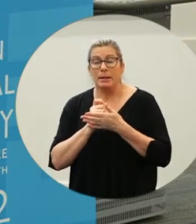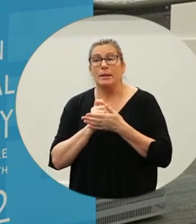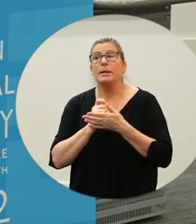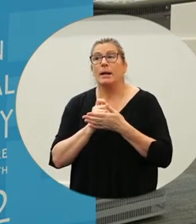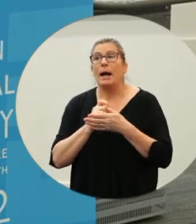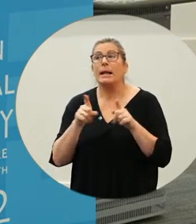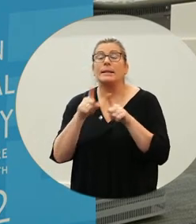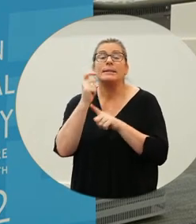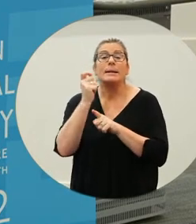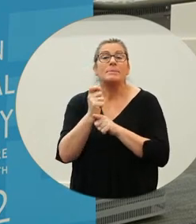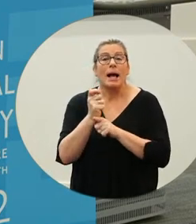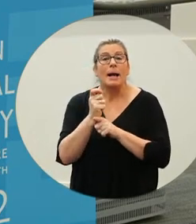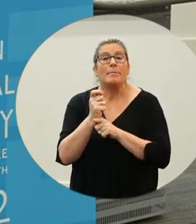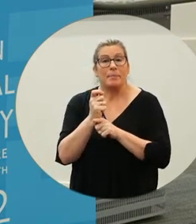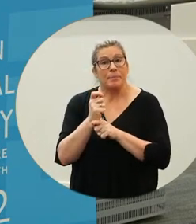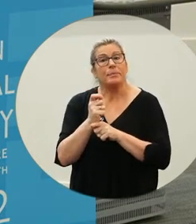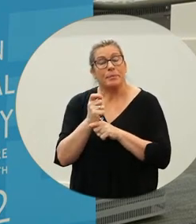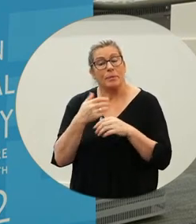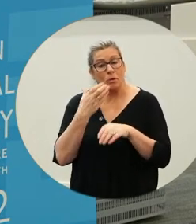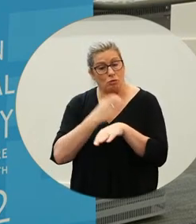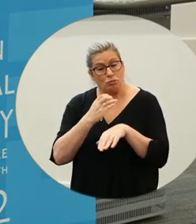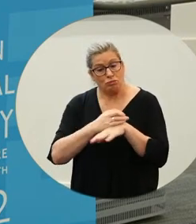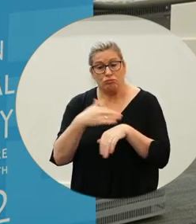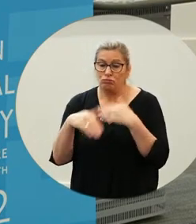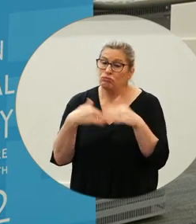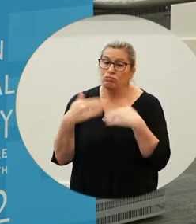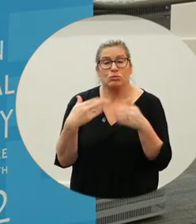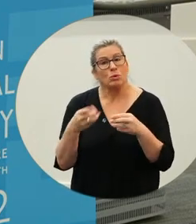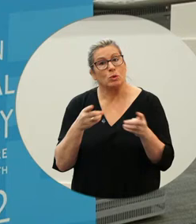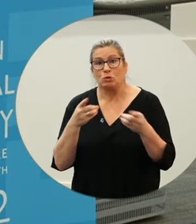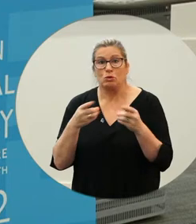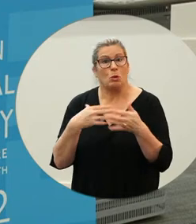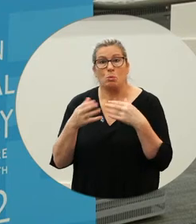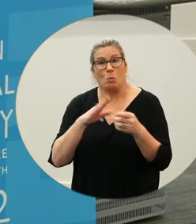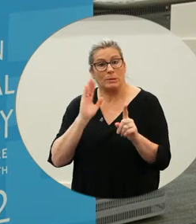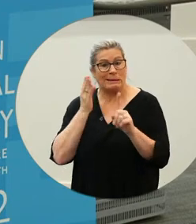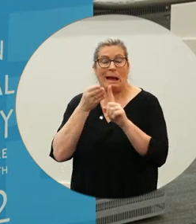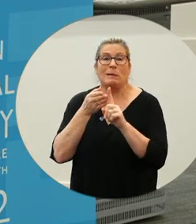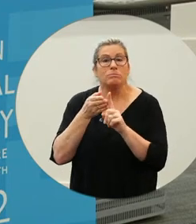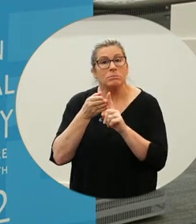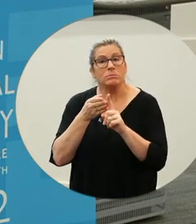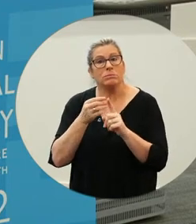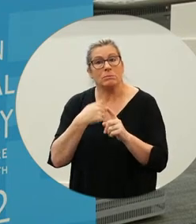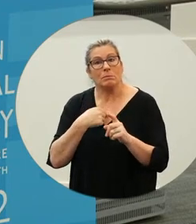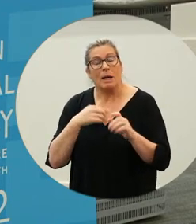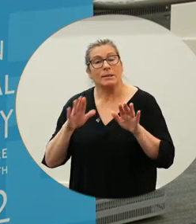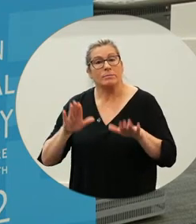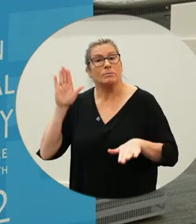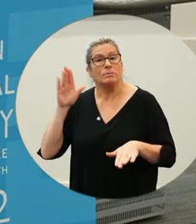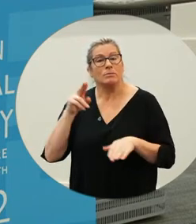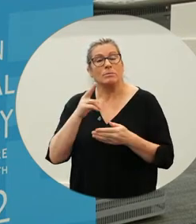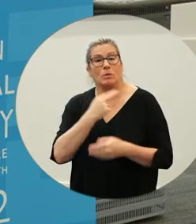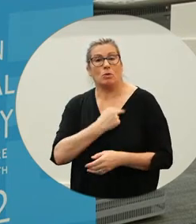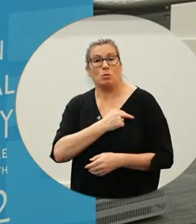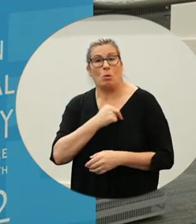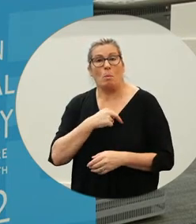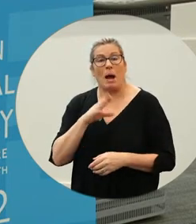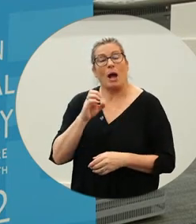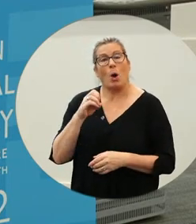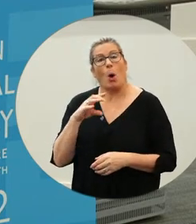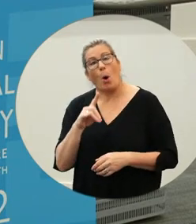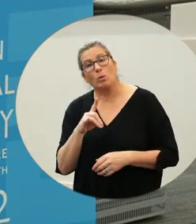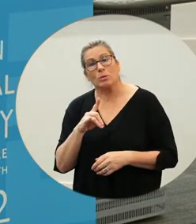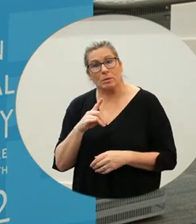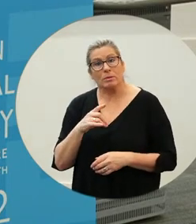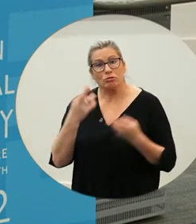and at the same time get on to do what it's sworn by oath to do on behalf of the people of Ireland.